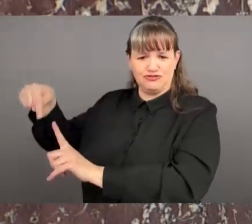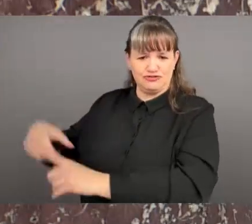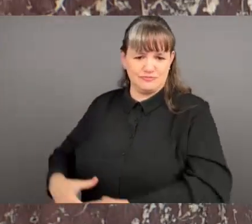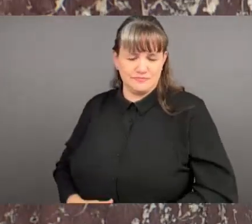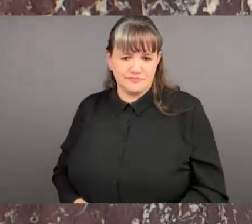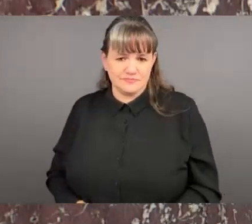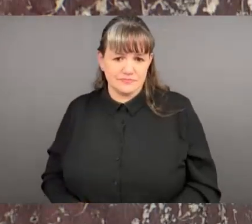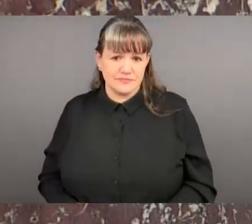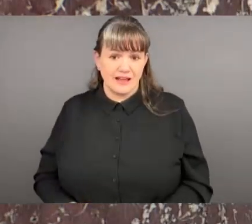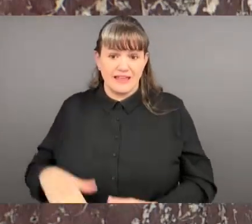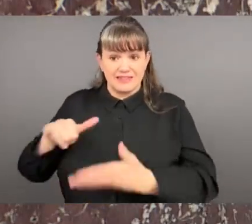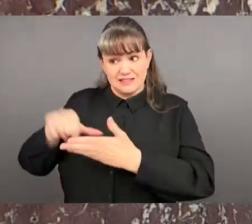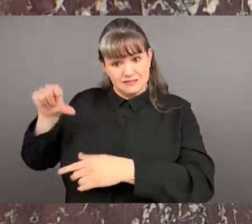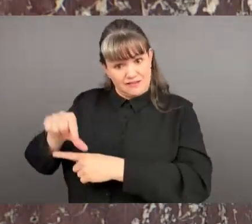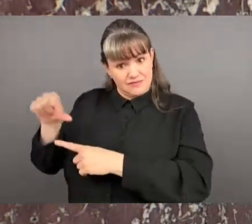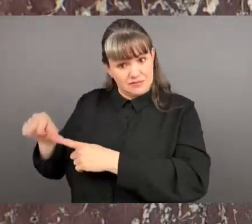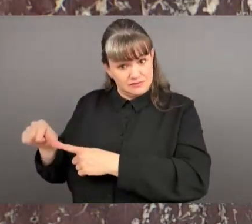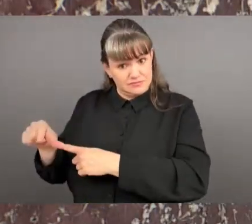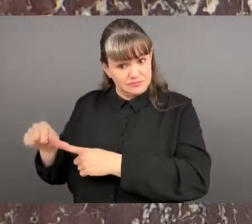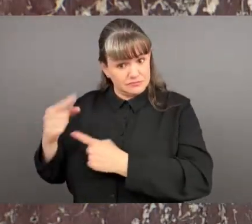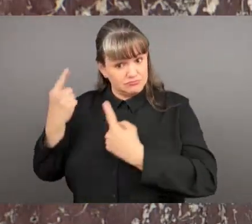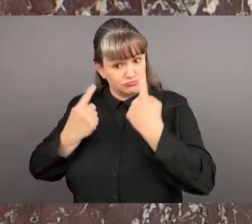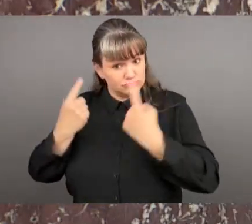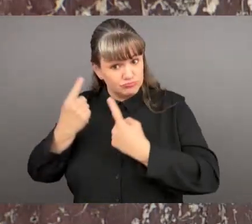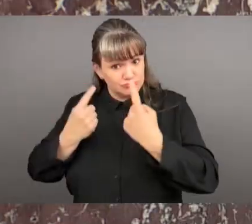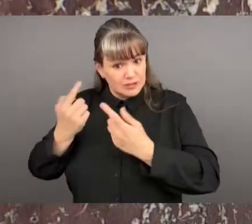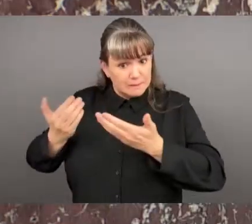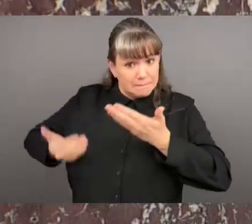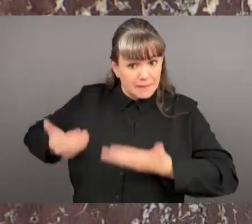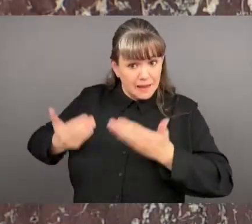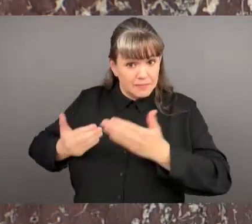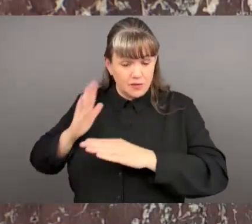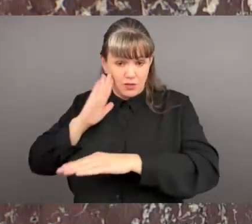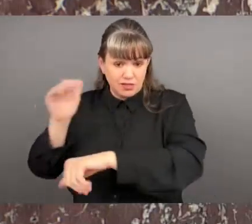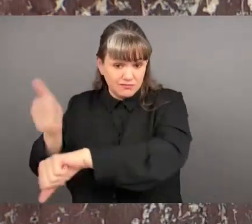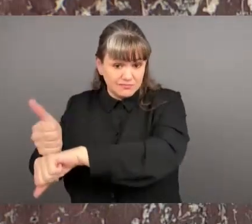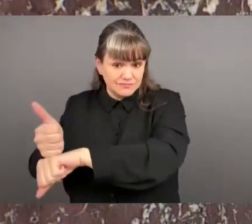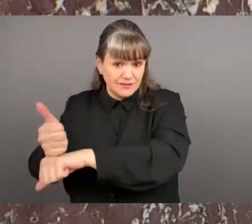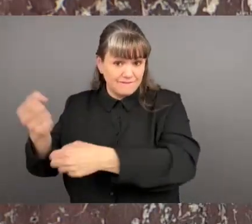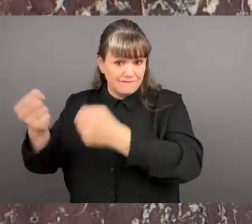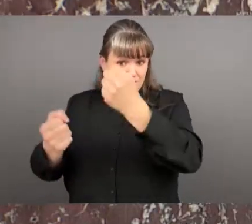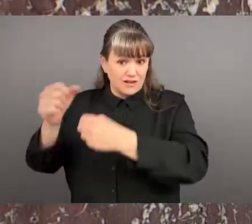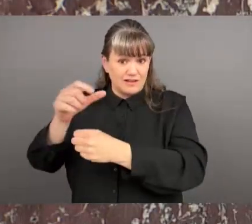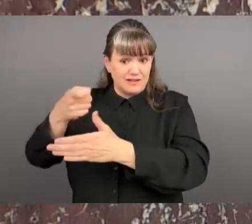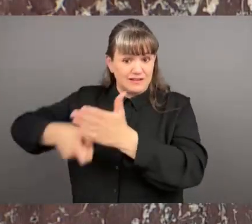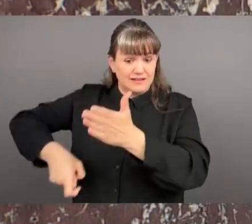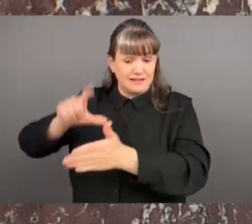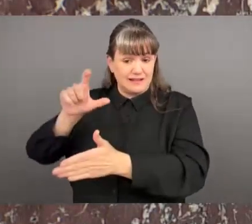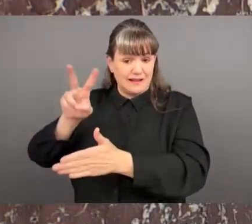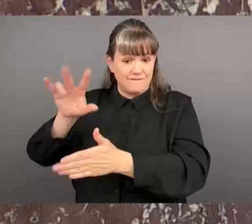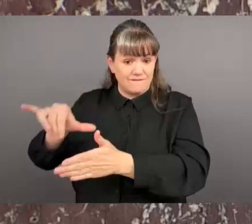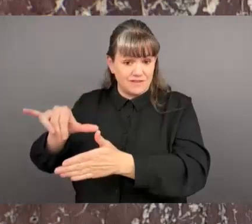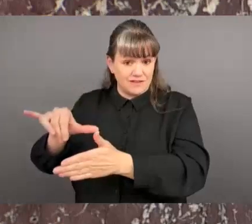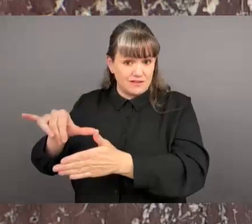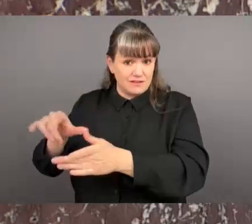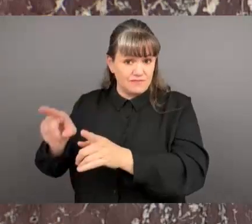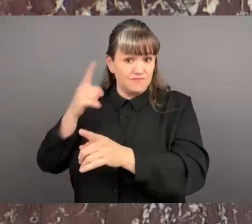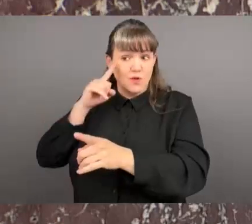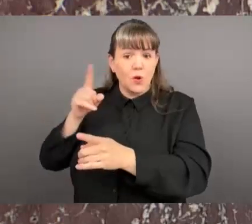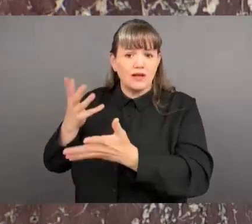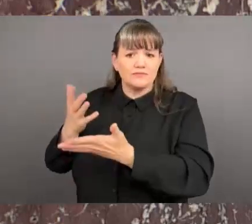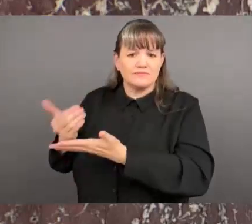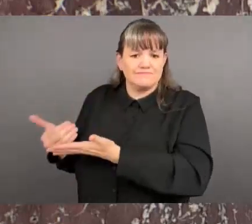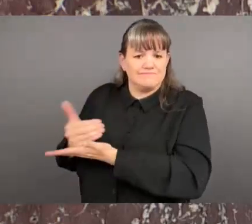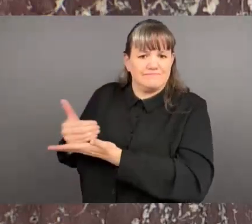contemplating, a vehicle levy as the additional revenue source for TransLink, or are they